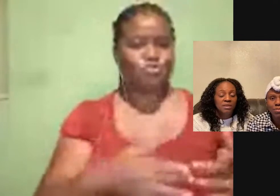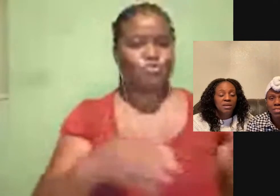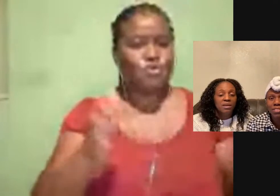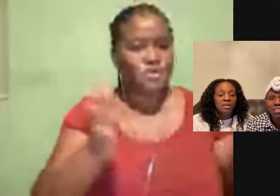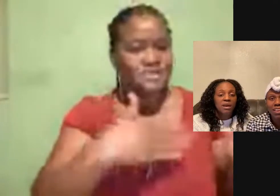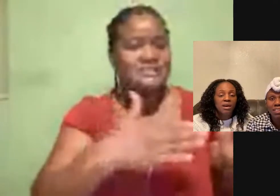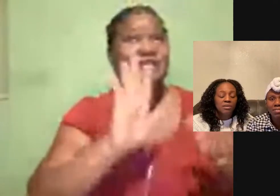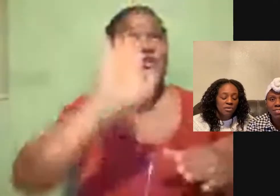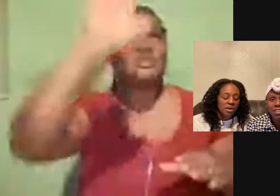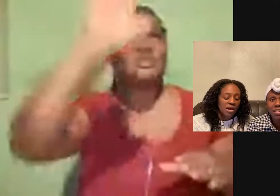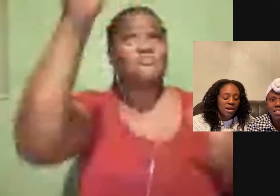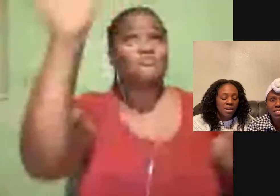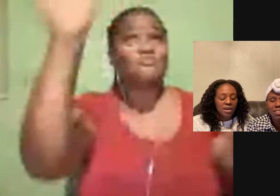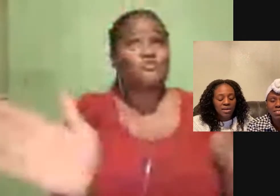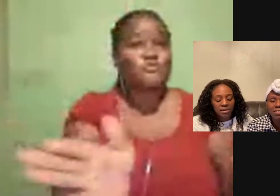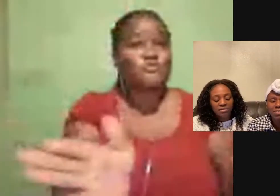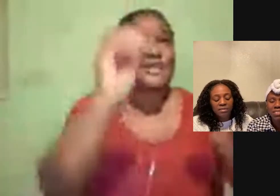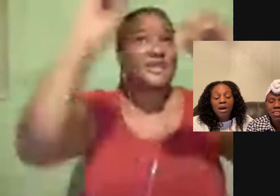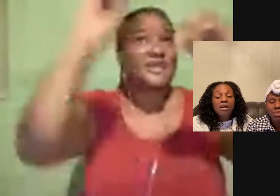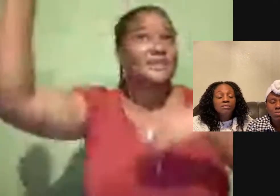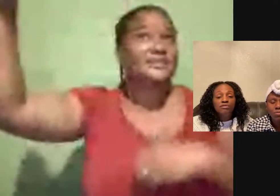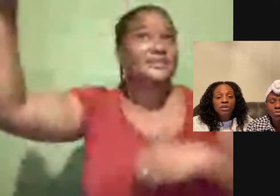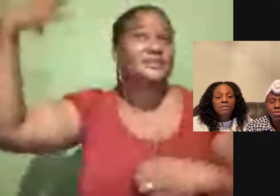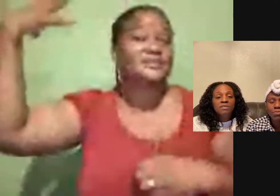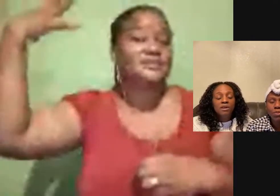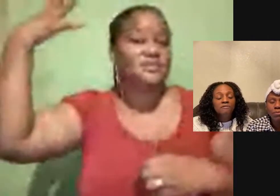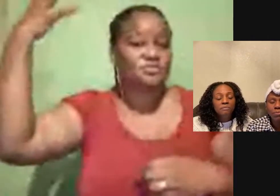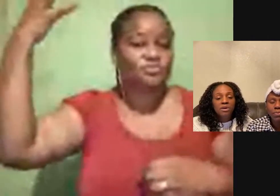Thank you.